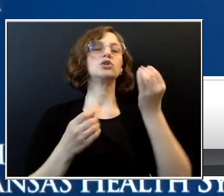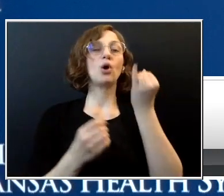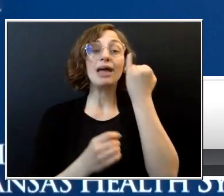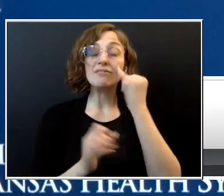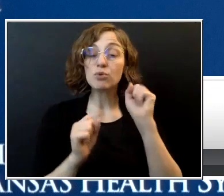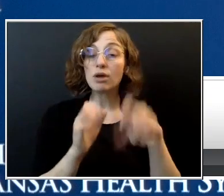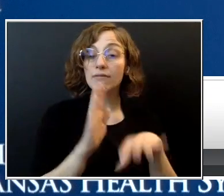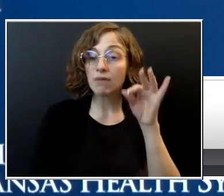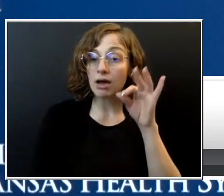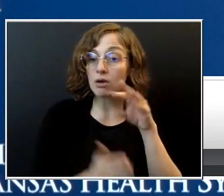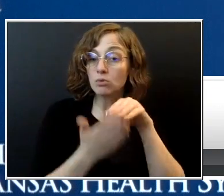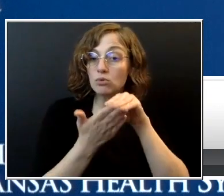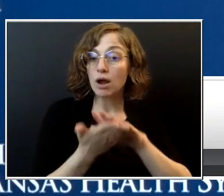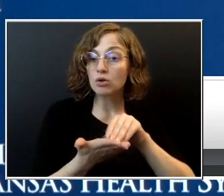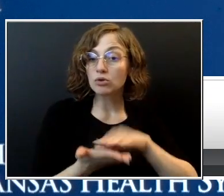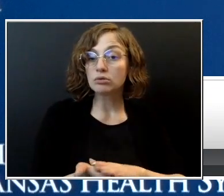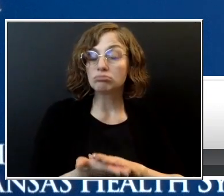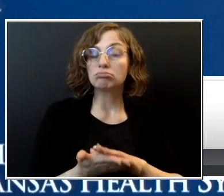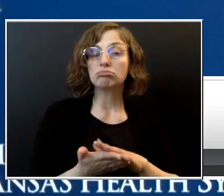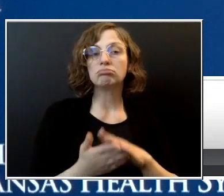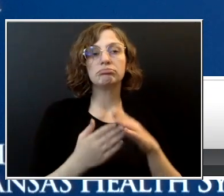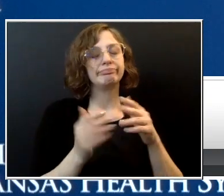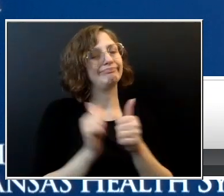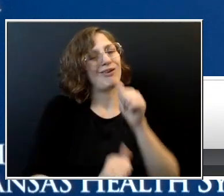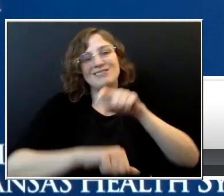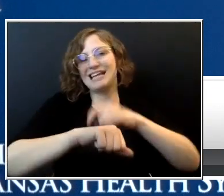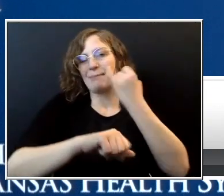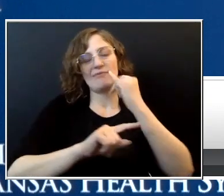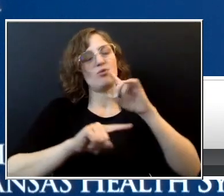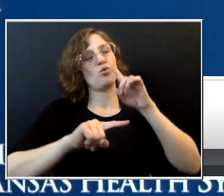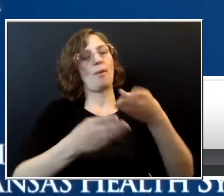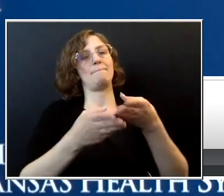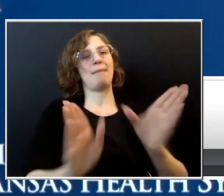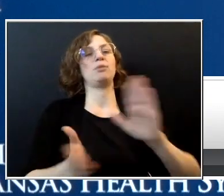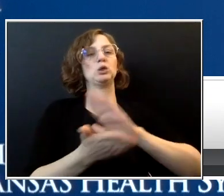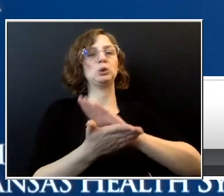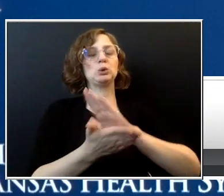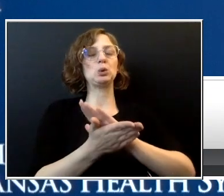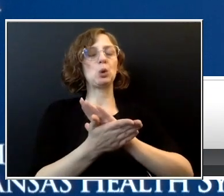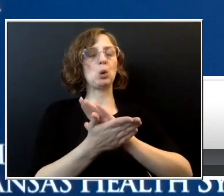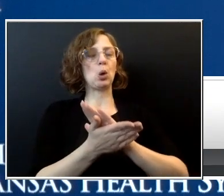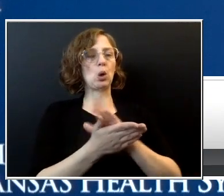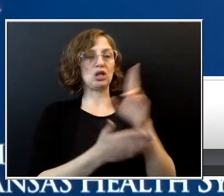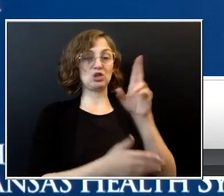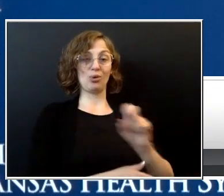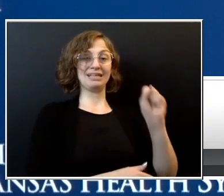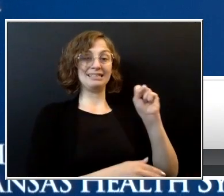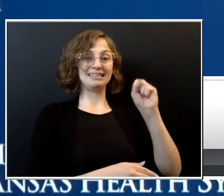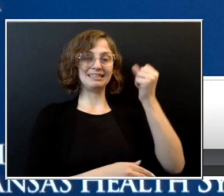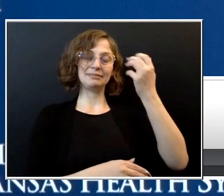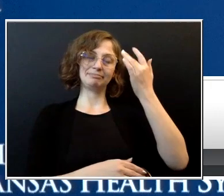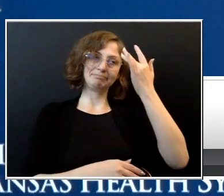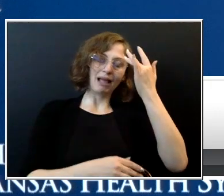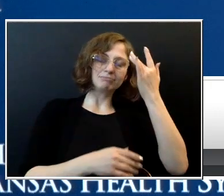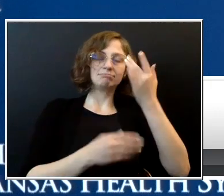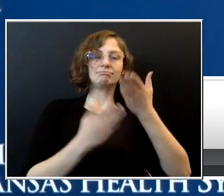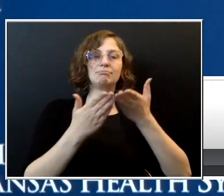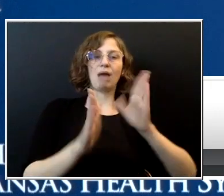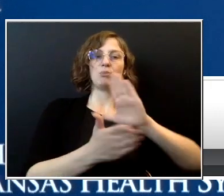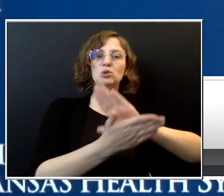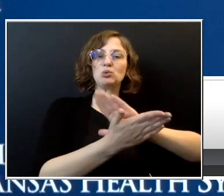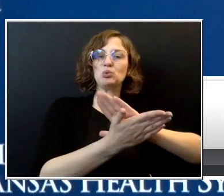the time, if you've attended public school in the United States, because of public school mandates for those childhood